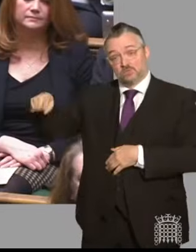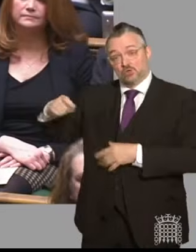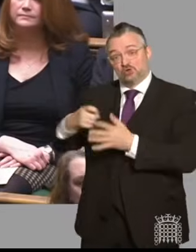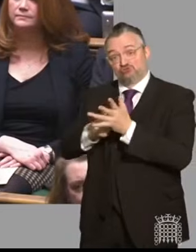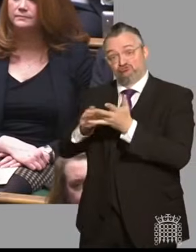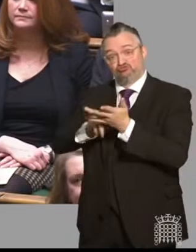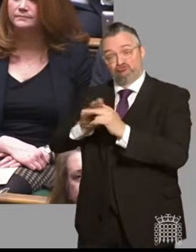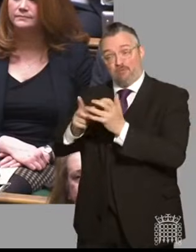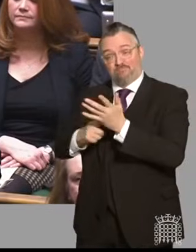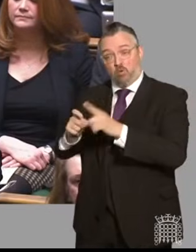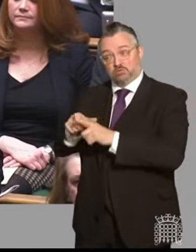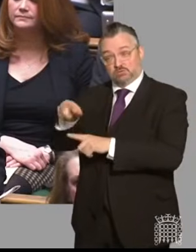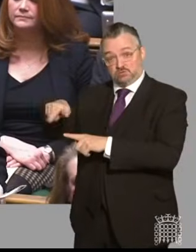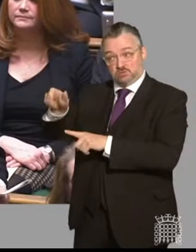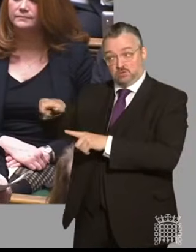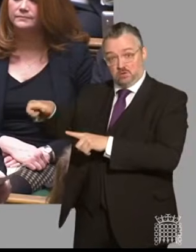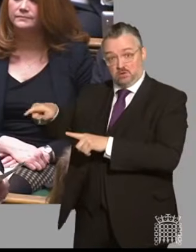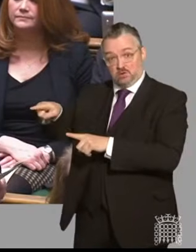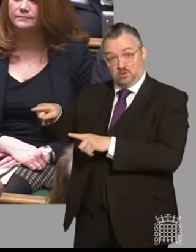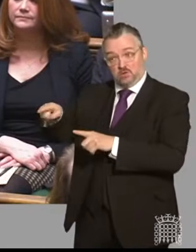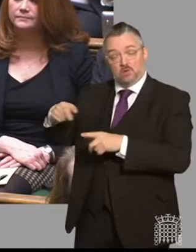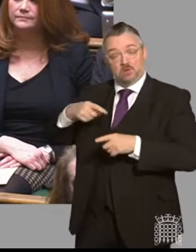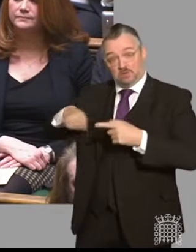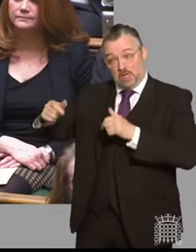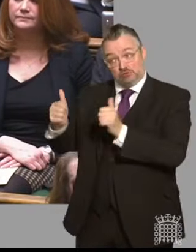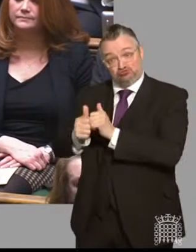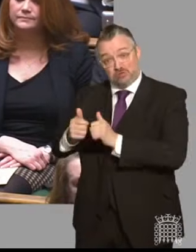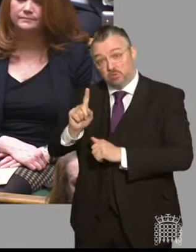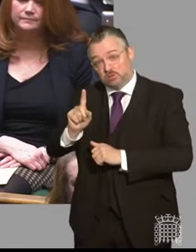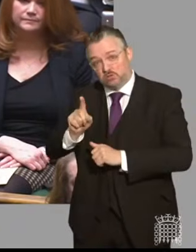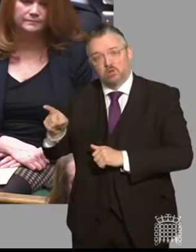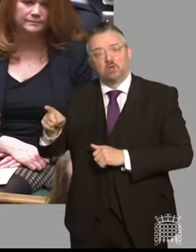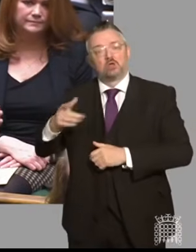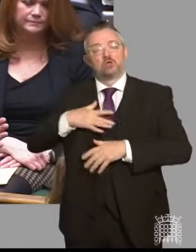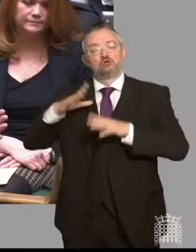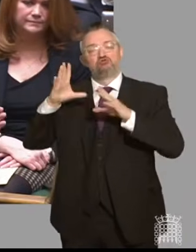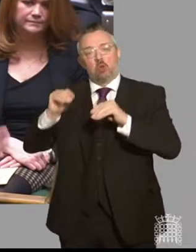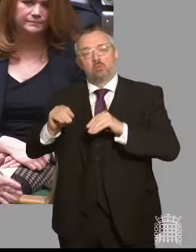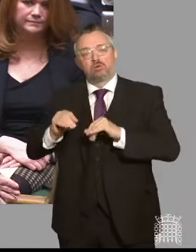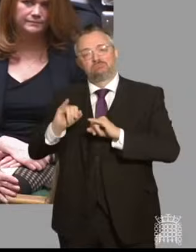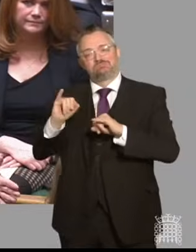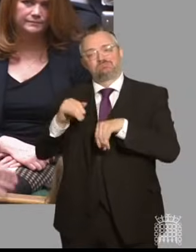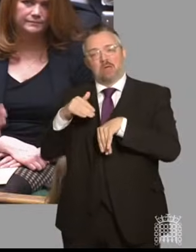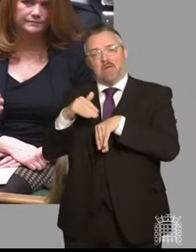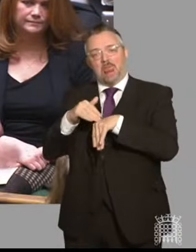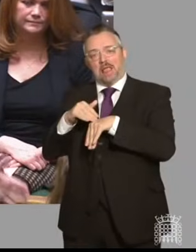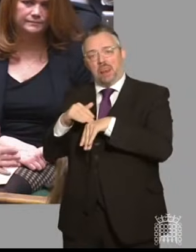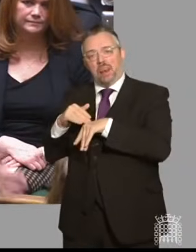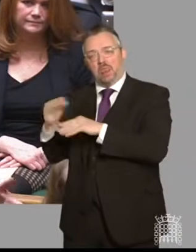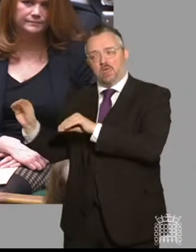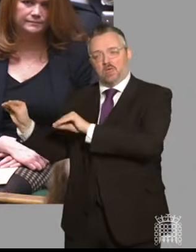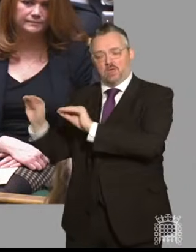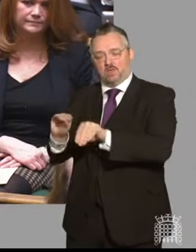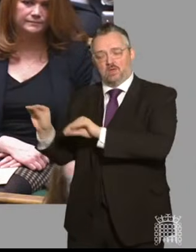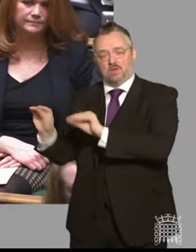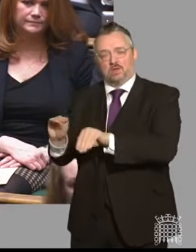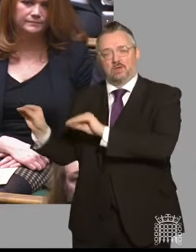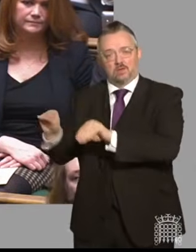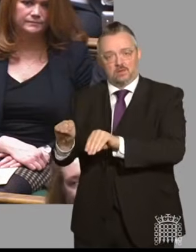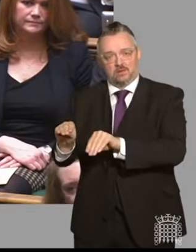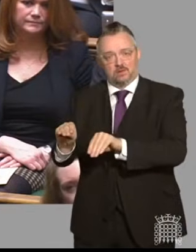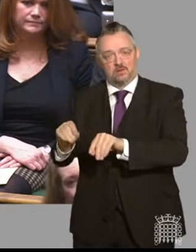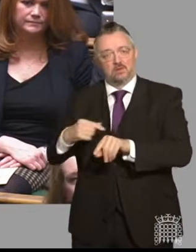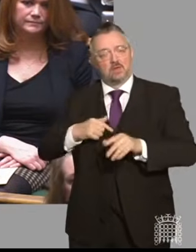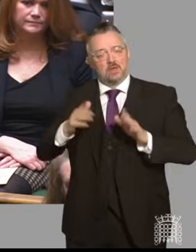immigration and stop illegal immigration, that we need to regain sovereignty over our human rights laws in